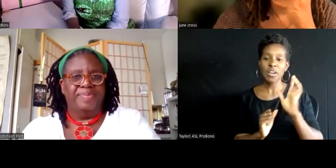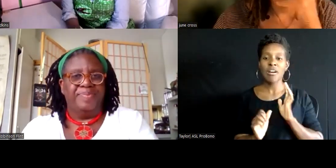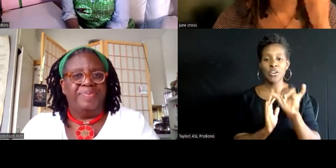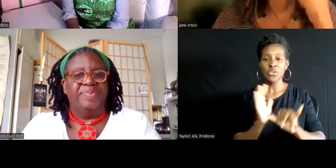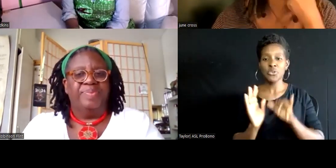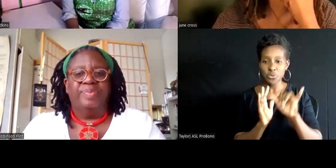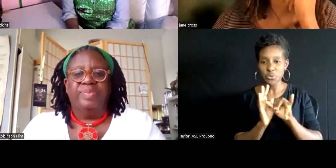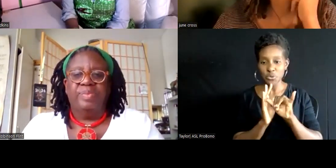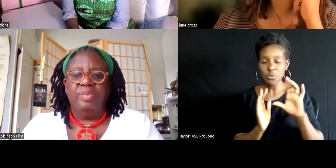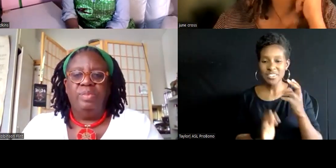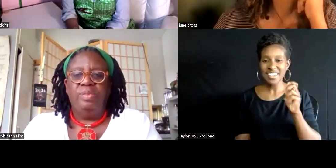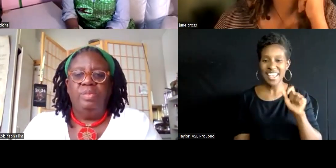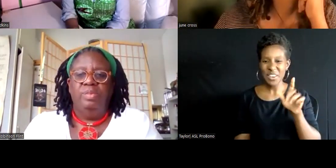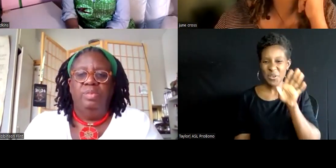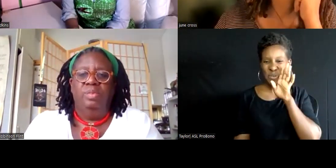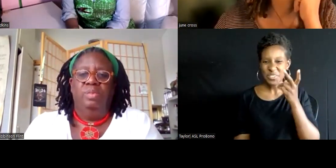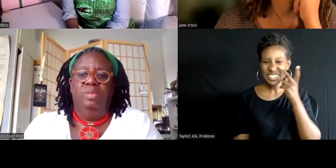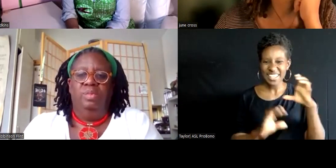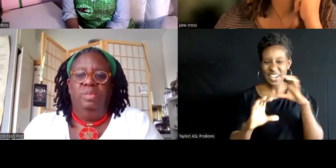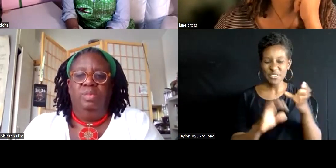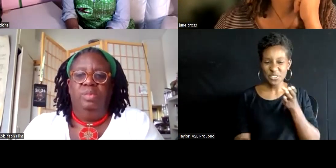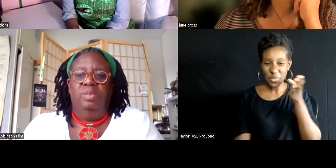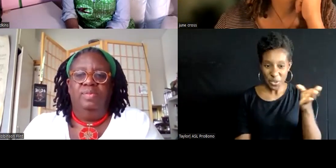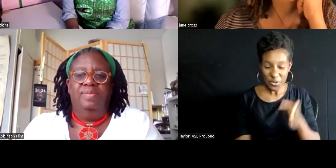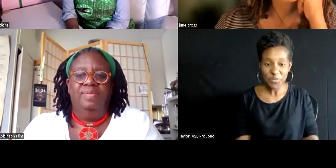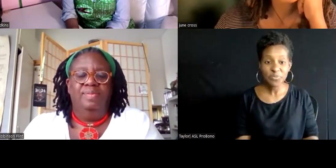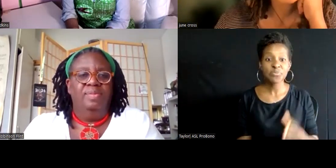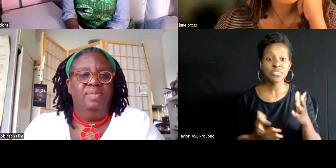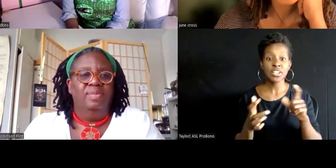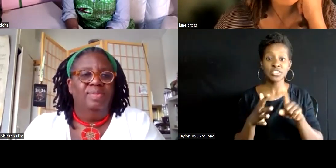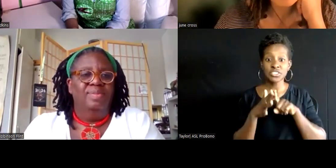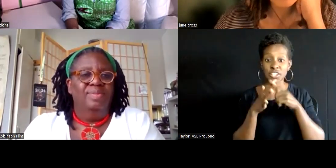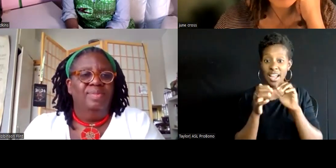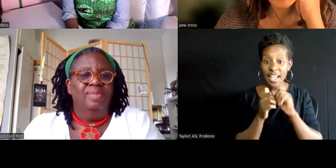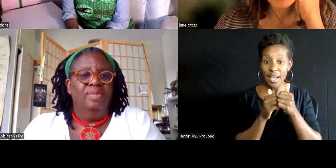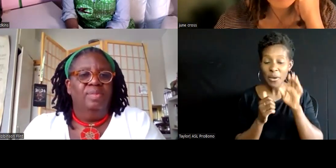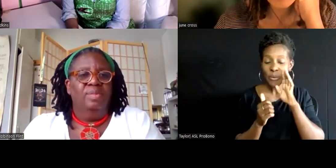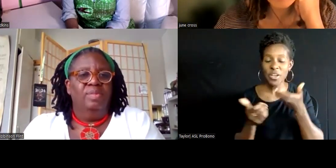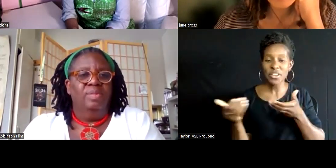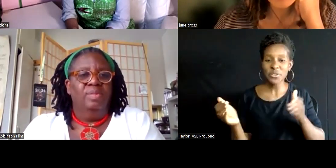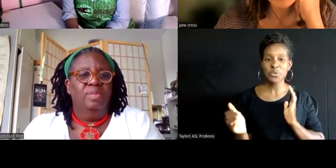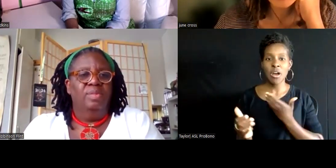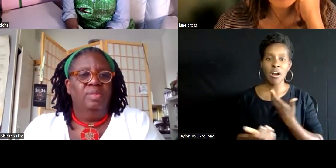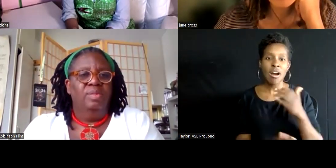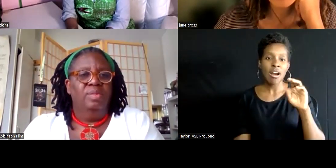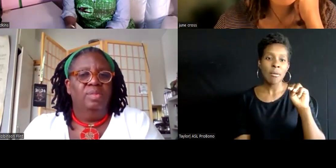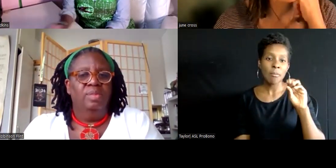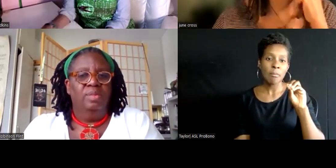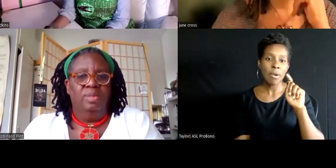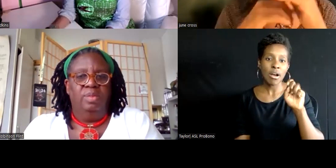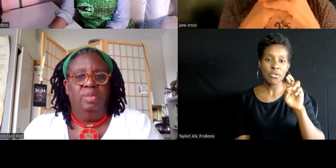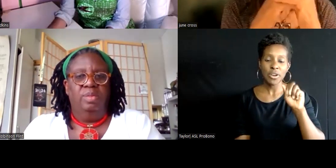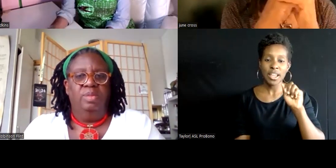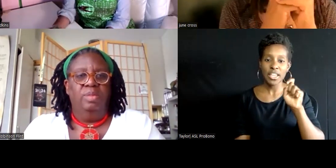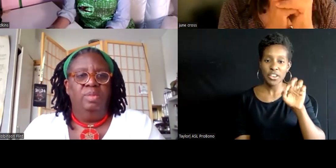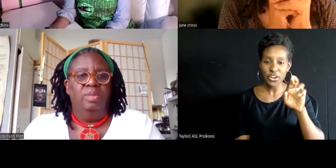going there. So I'd like to start by introducing our moderator today. Our moderator